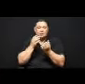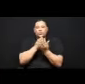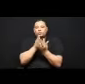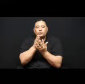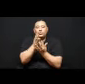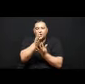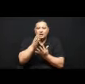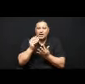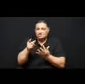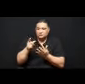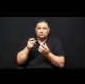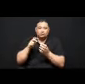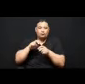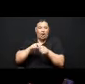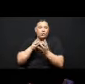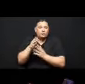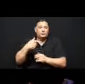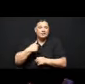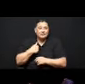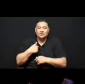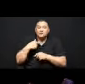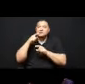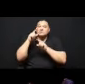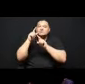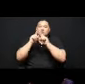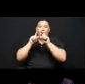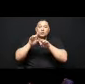open, the range is free.